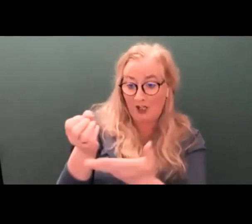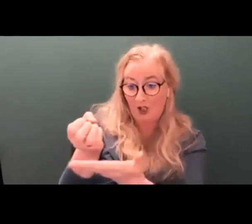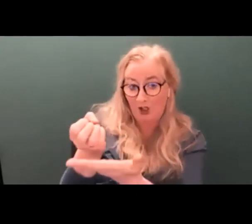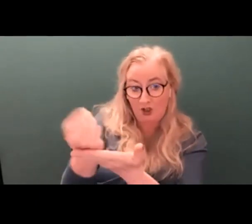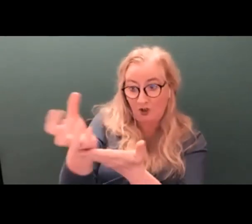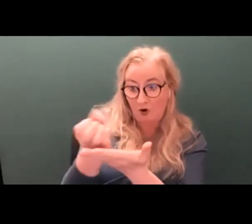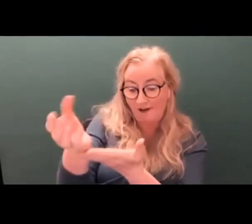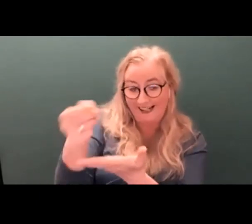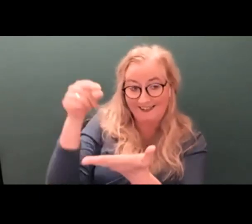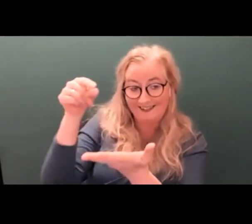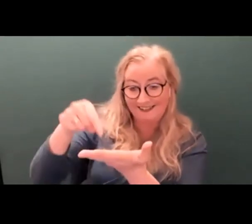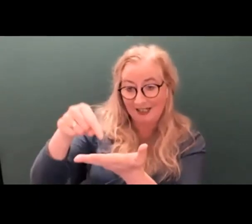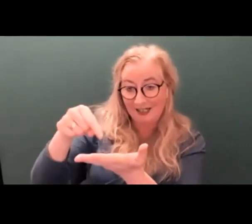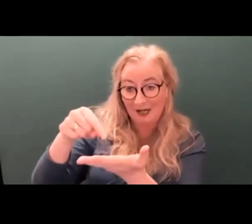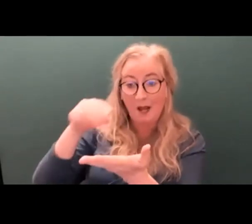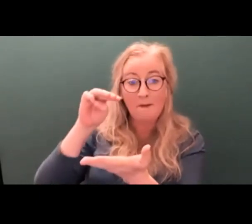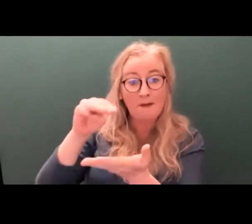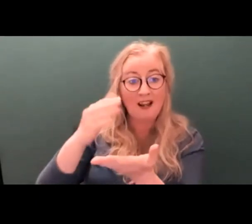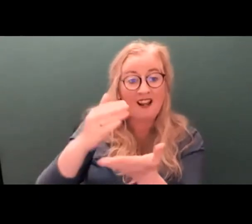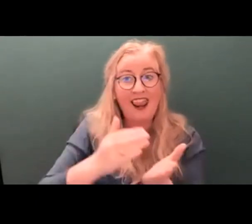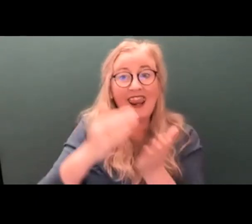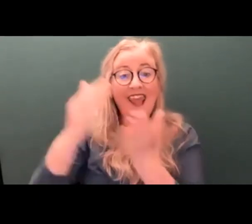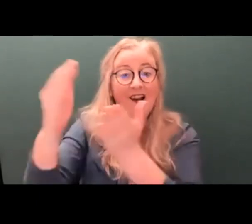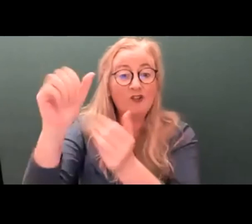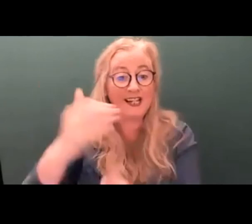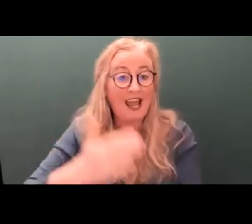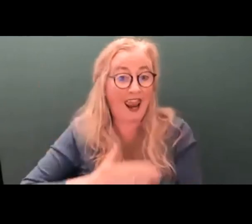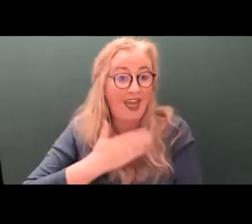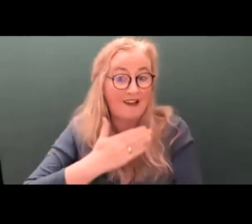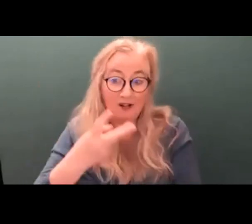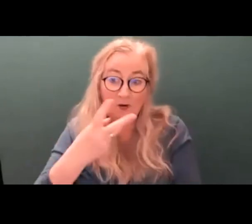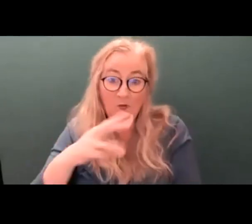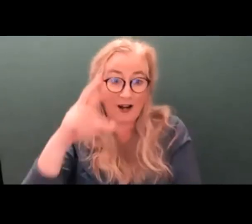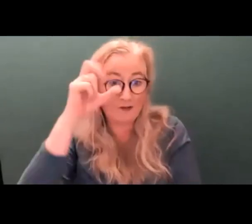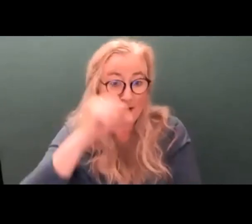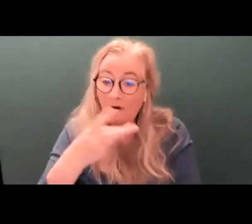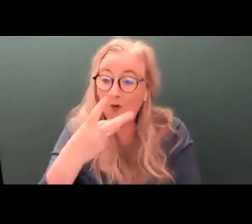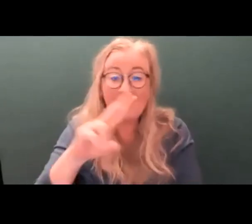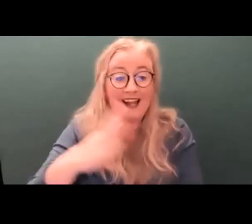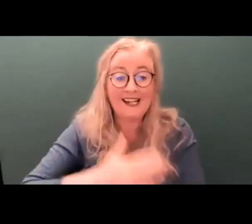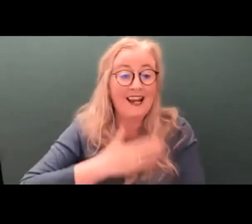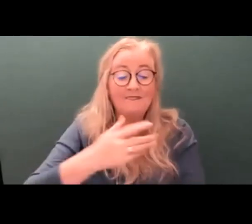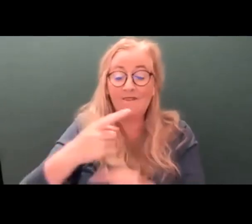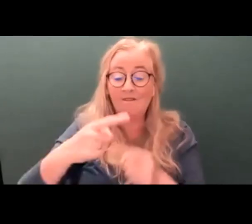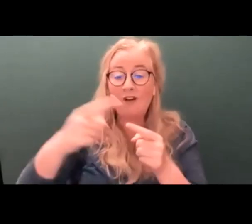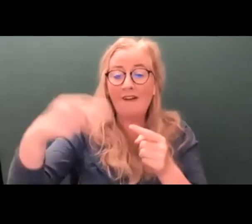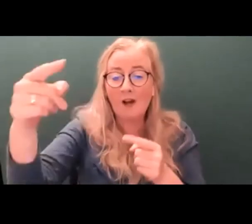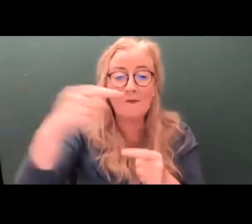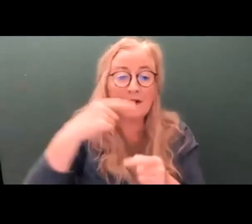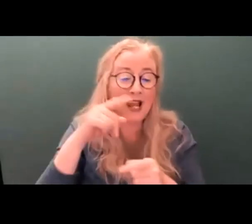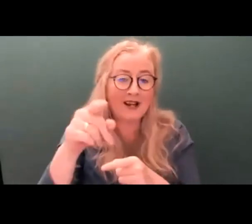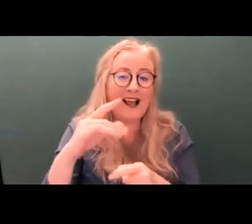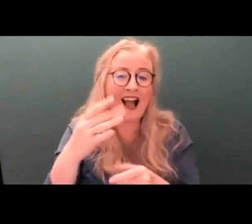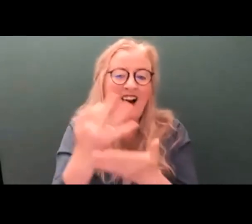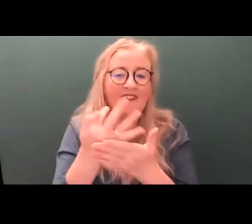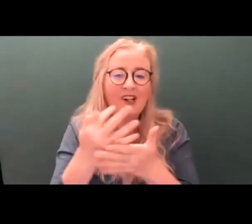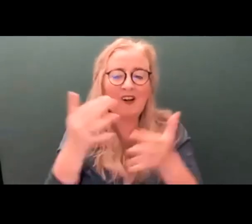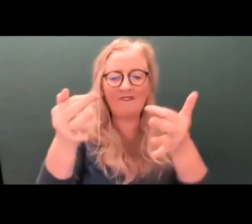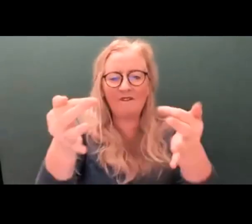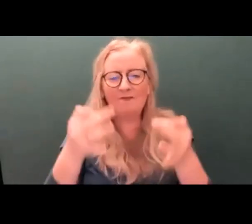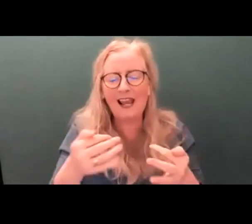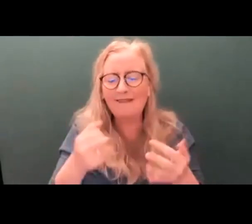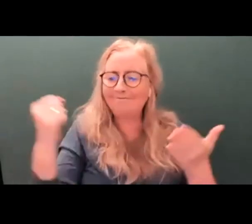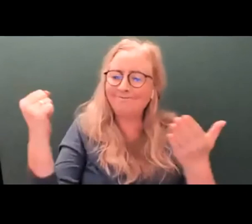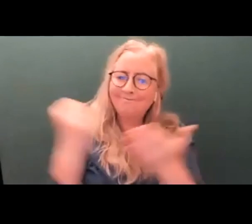later on their life, none of us are going to live forever. But sometimes you often hear at funerals that people say, I wish